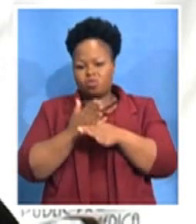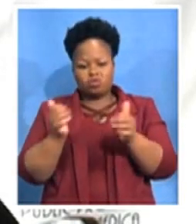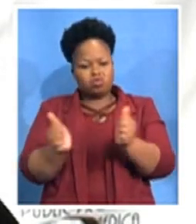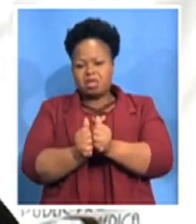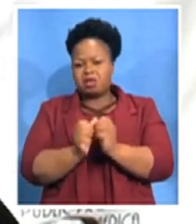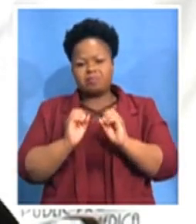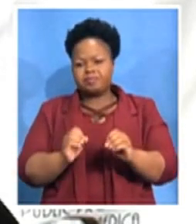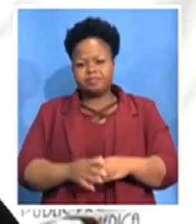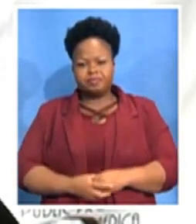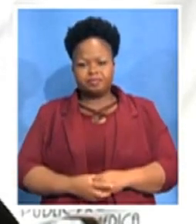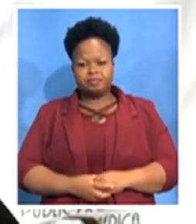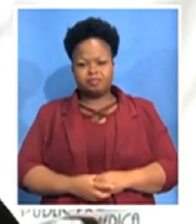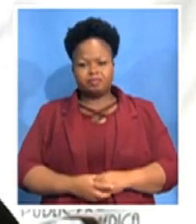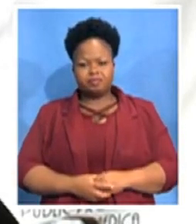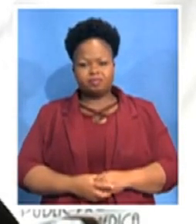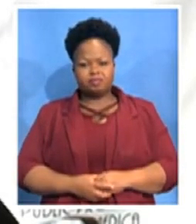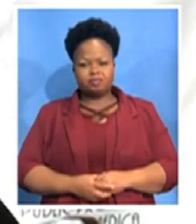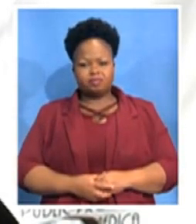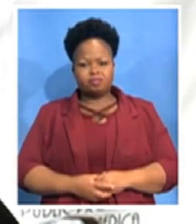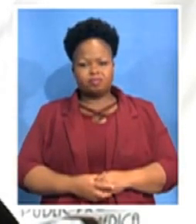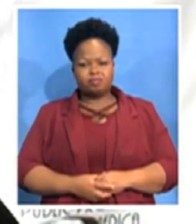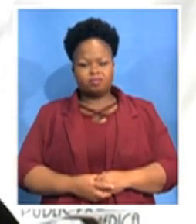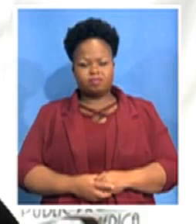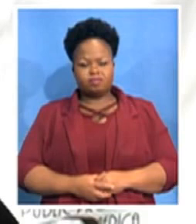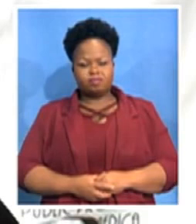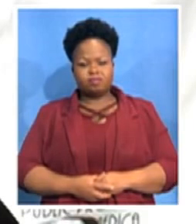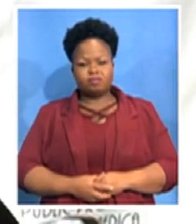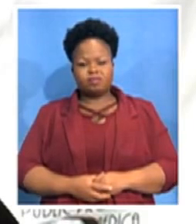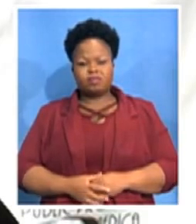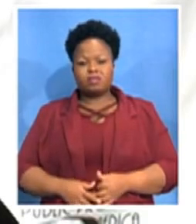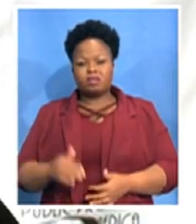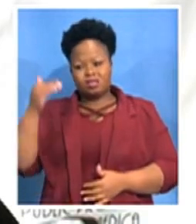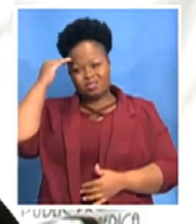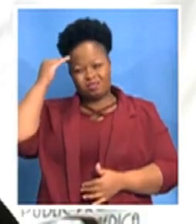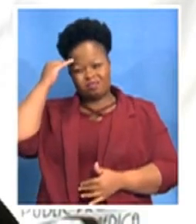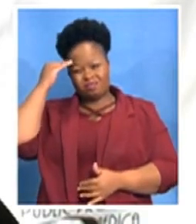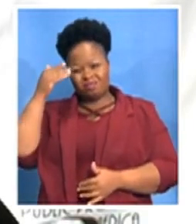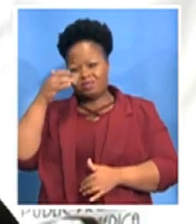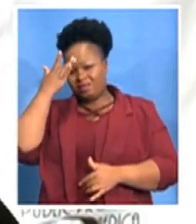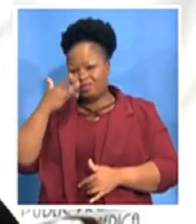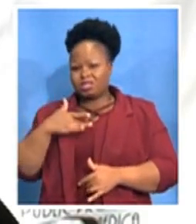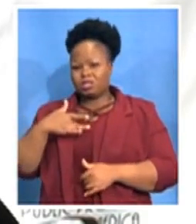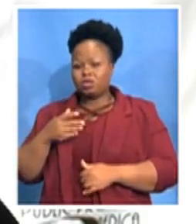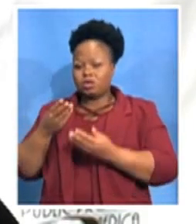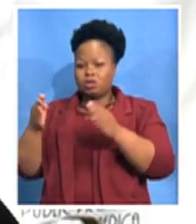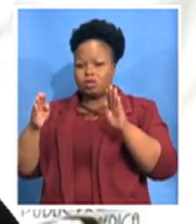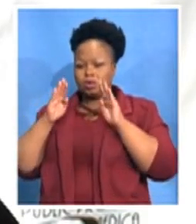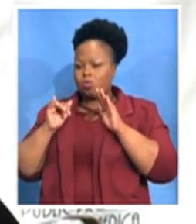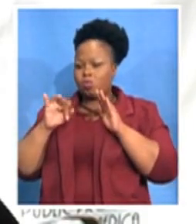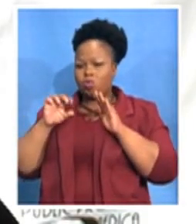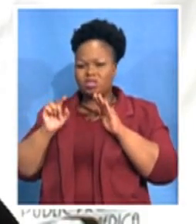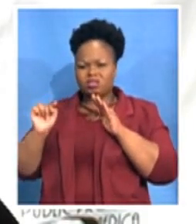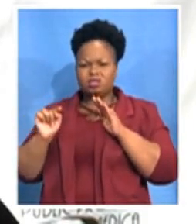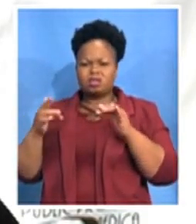Looking into the psychiatry wards, it is a very serious concern that psychiatry is